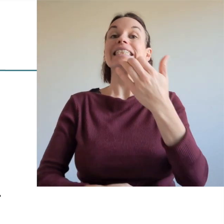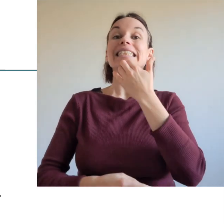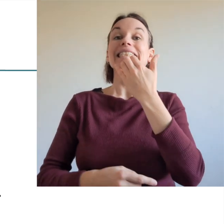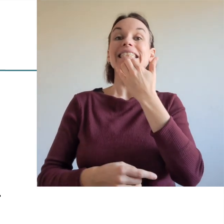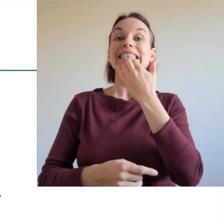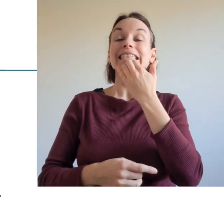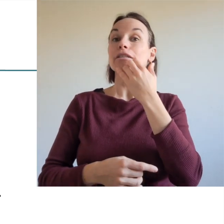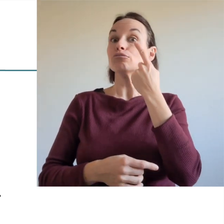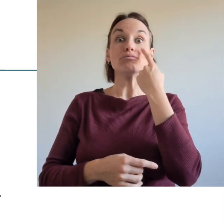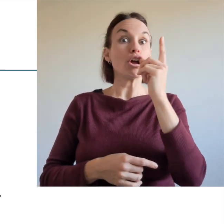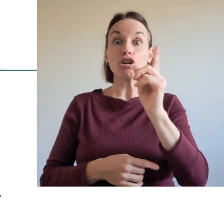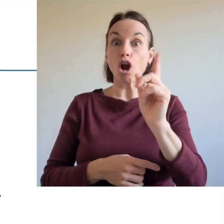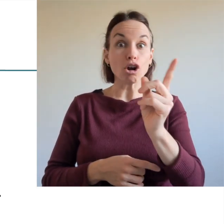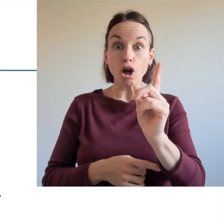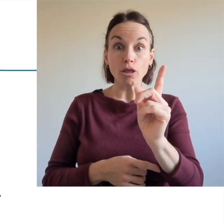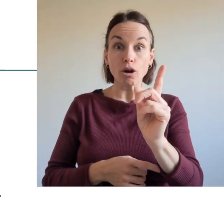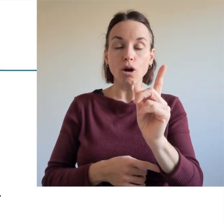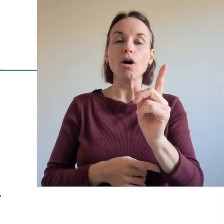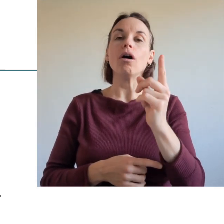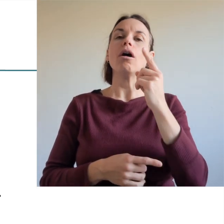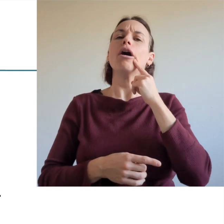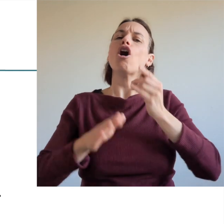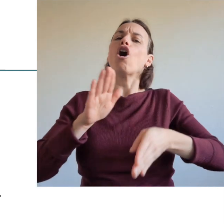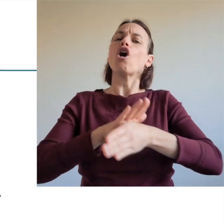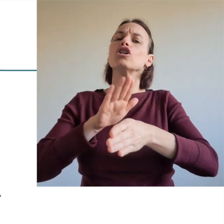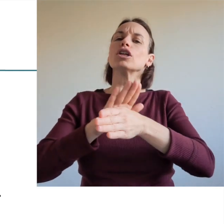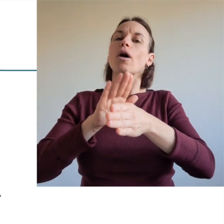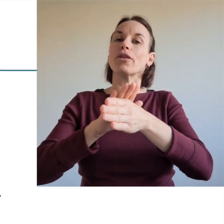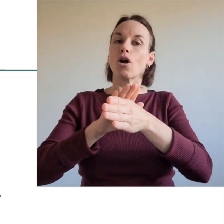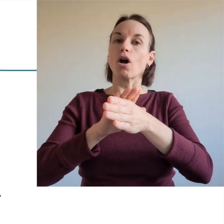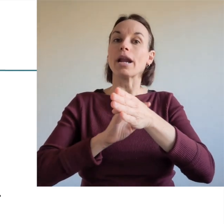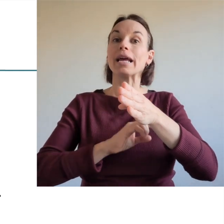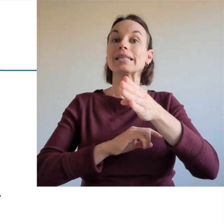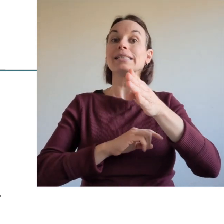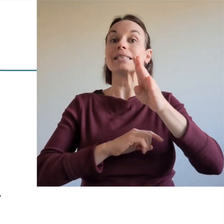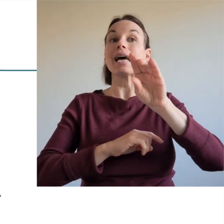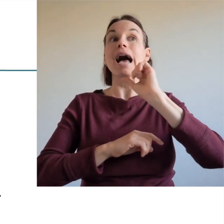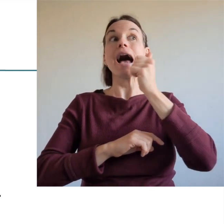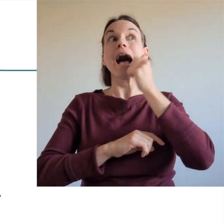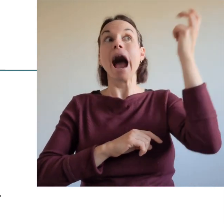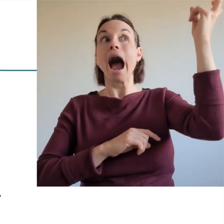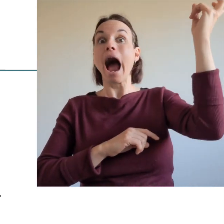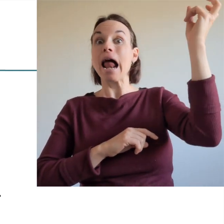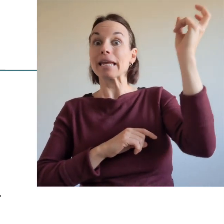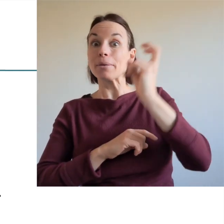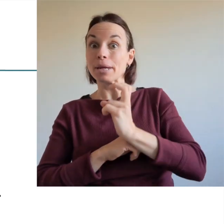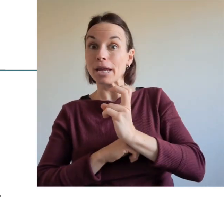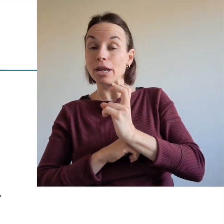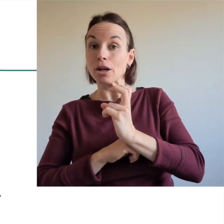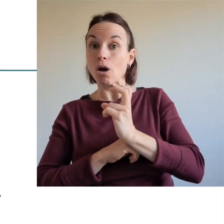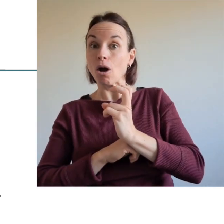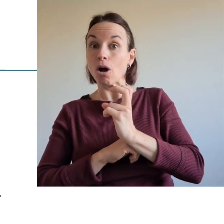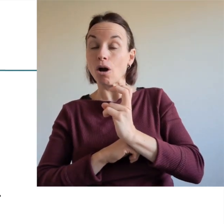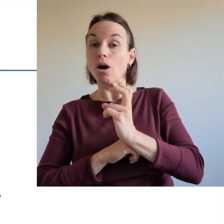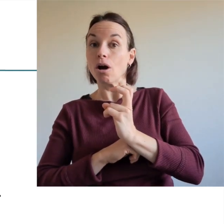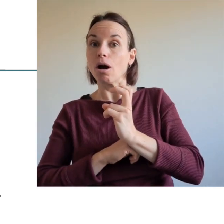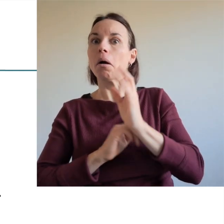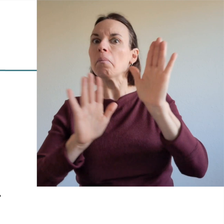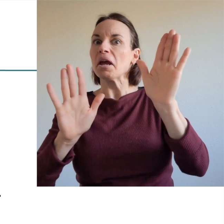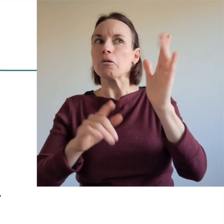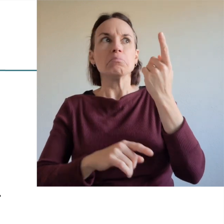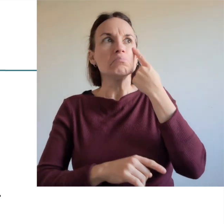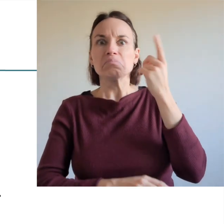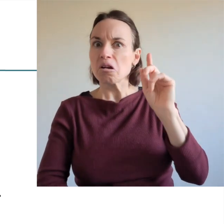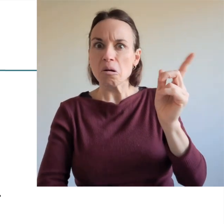unknown scenario, the sentence could be continued as follows. Someone came to talk to you, but I don't know who he